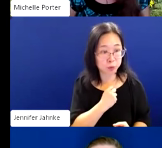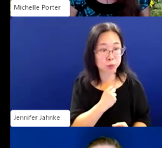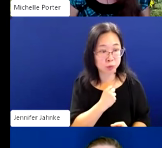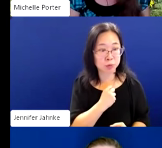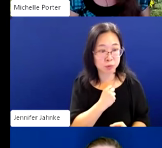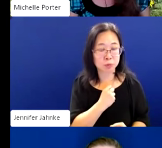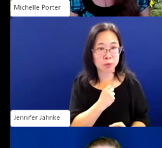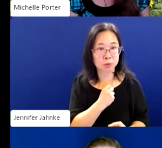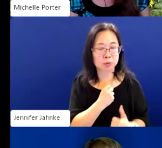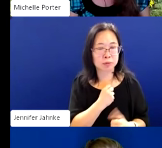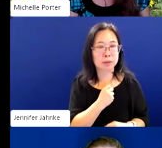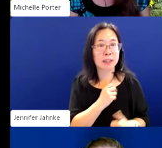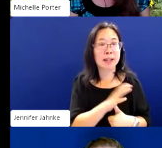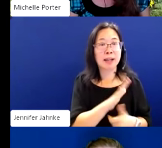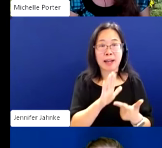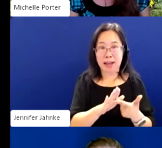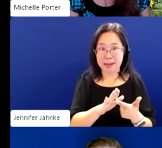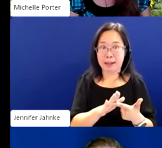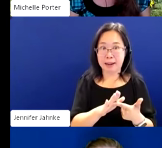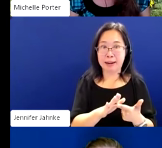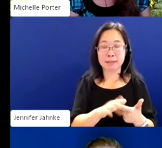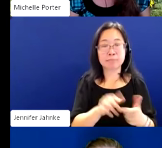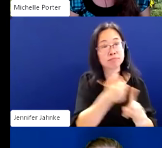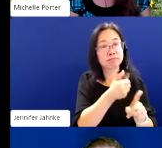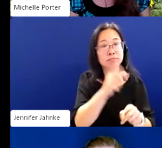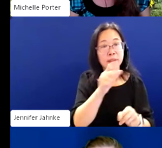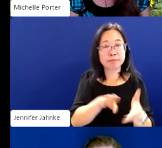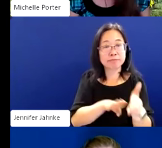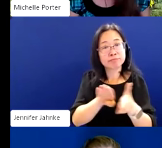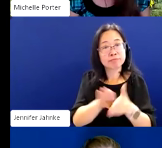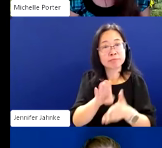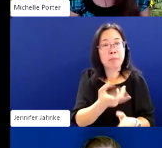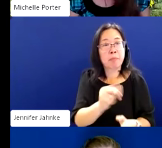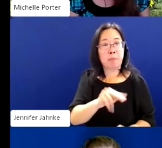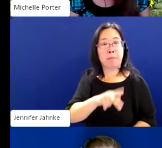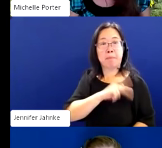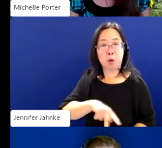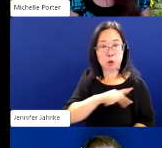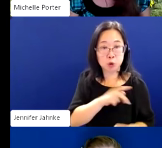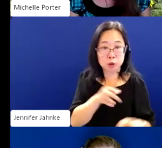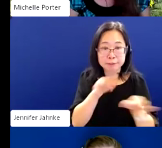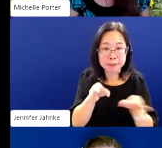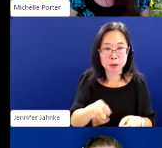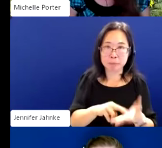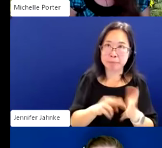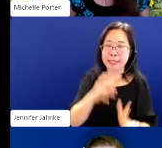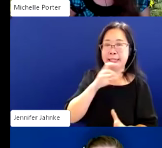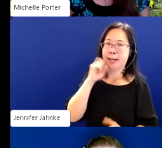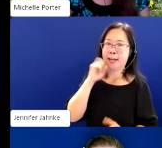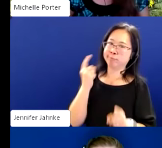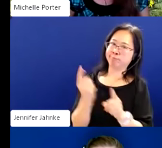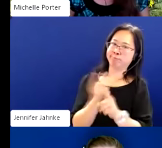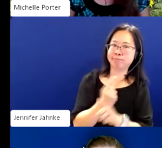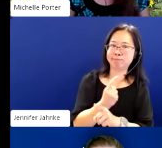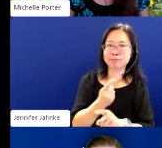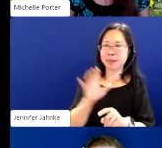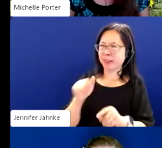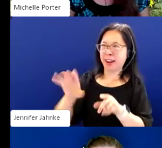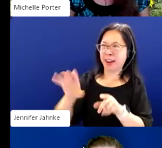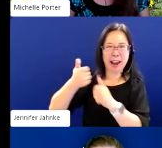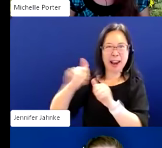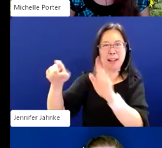And then they were to construct their own personal definition of aging well that's free from ageist